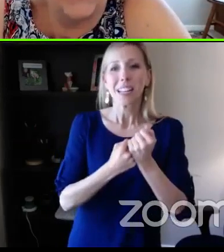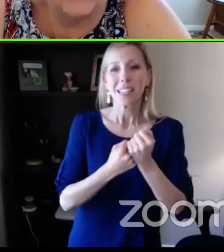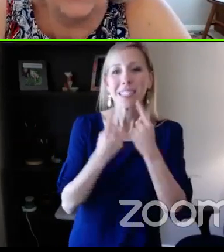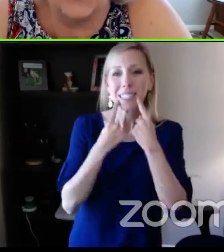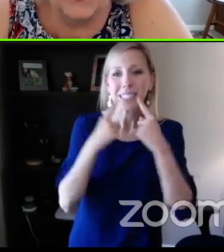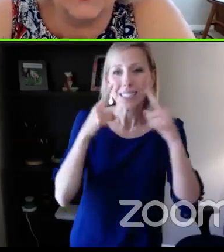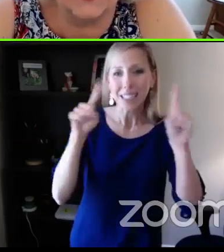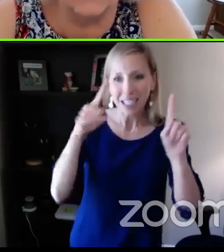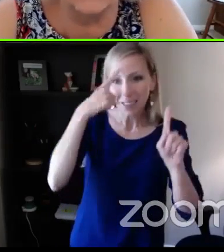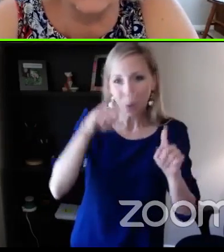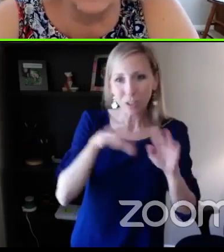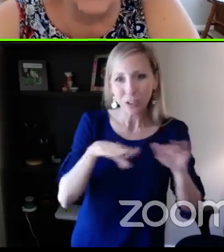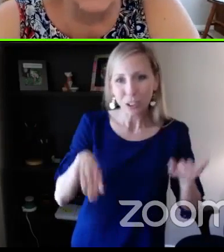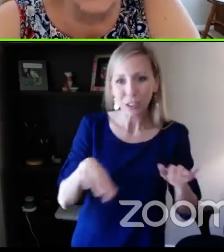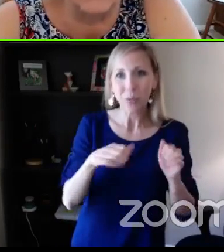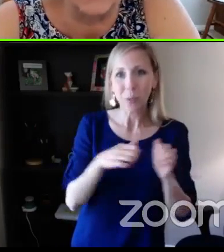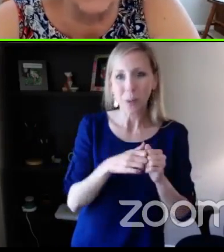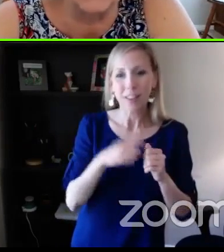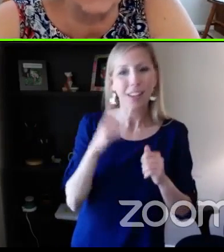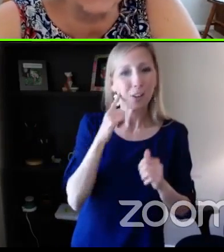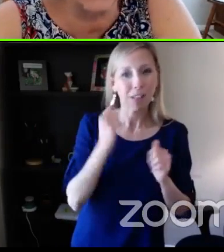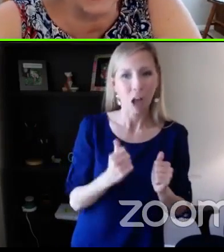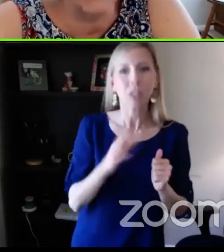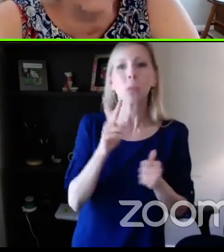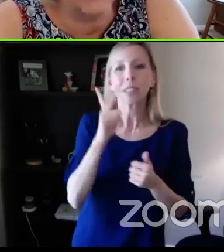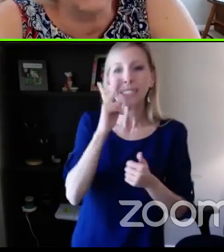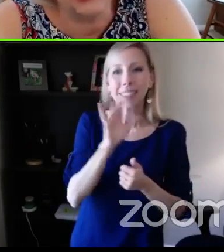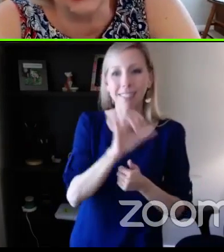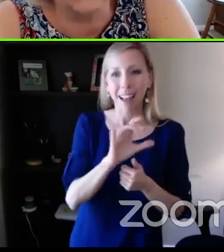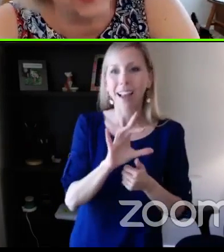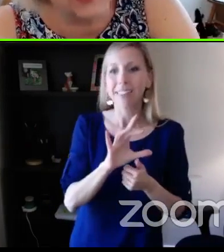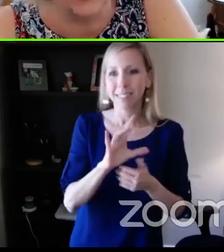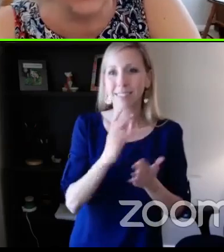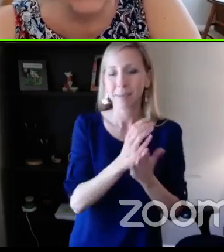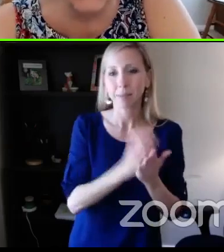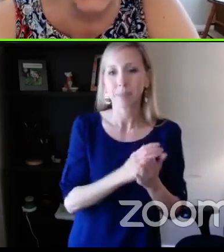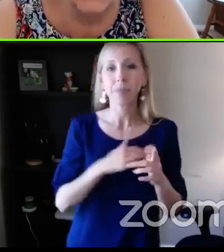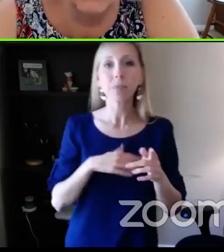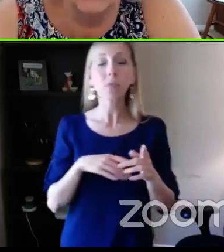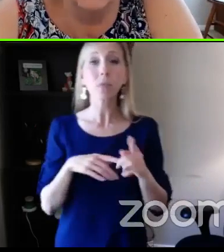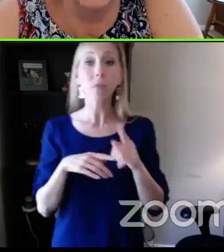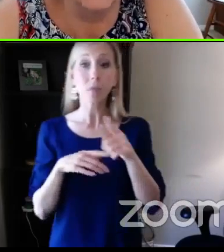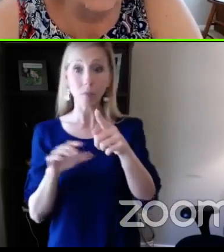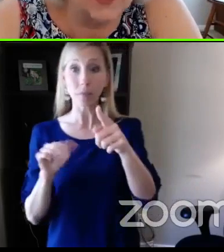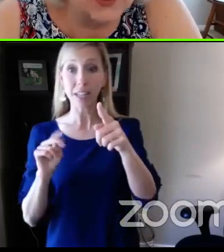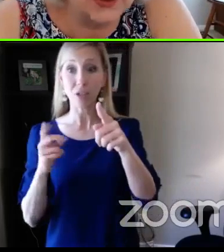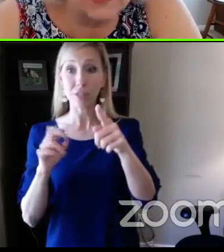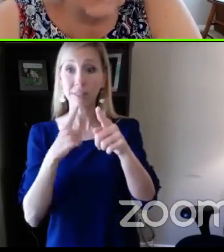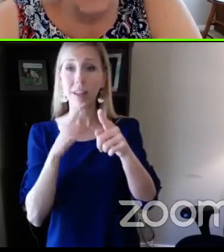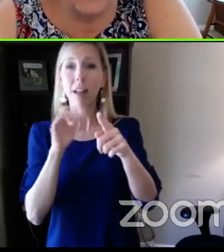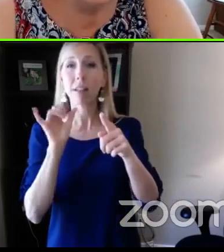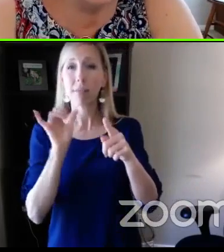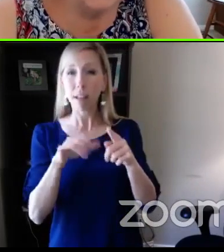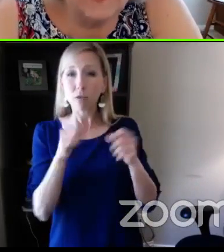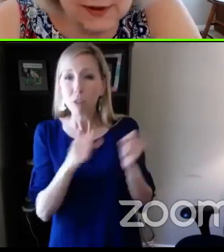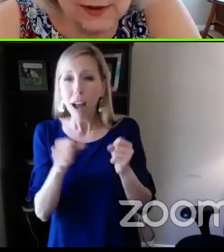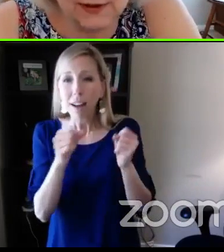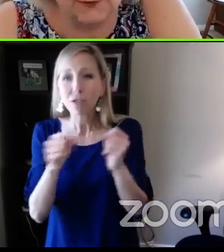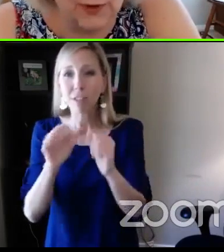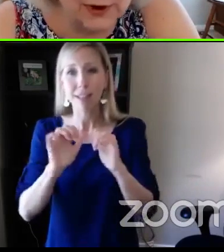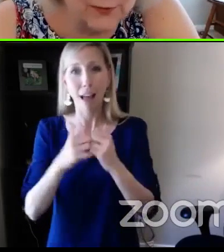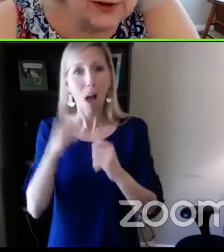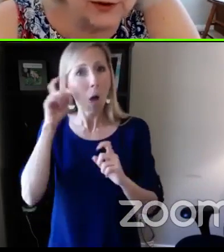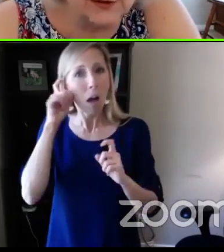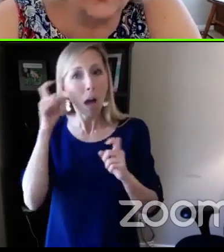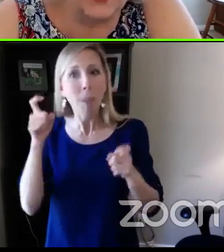SupportingSuccessCourses.com. The course is about keeping hearing aids on active young children. So it goes strategies and why do they do this